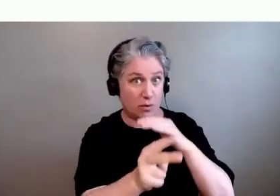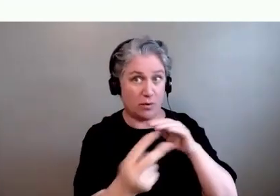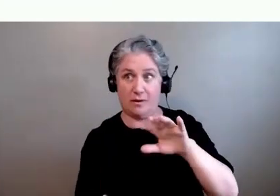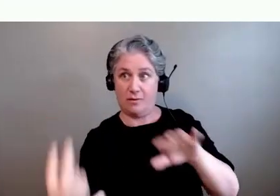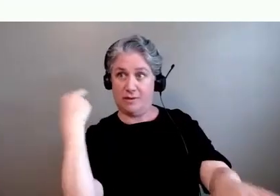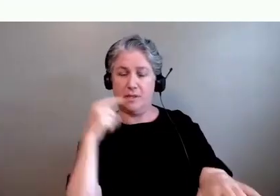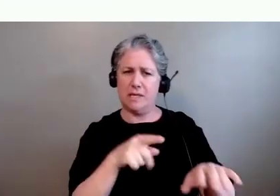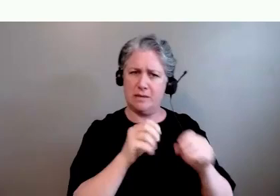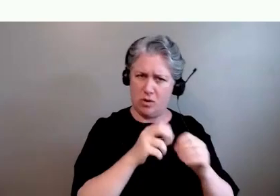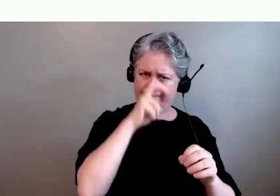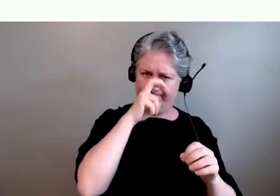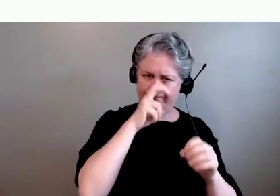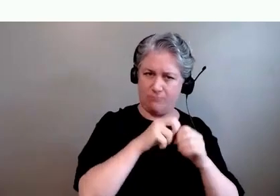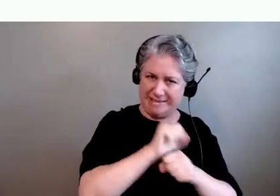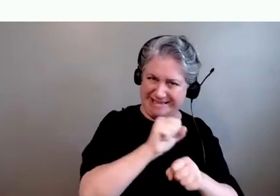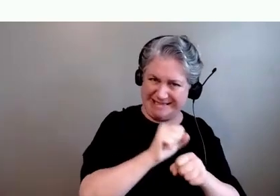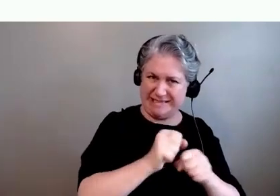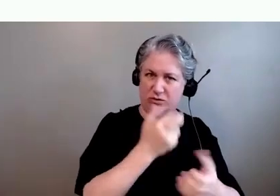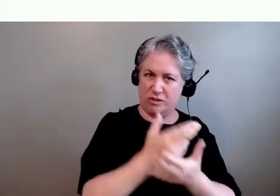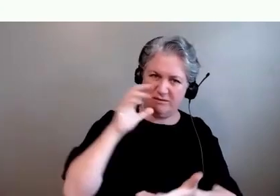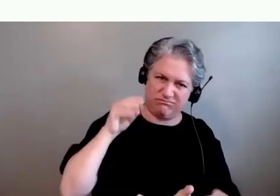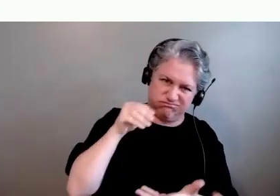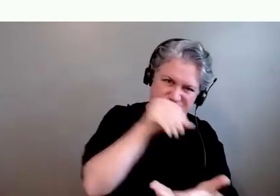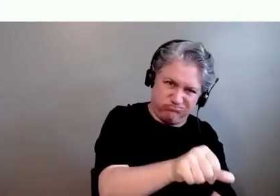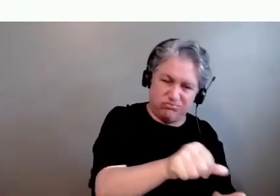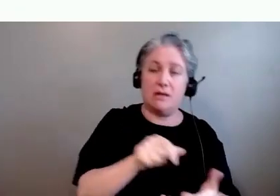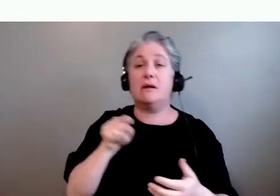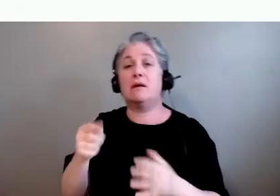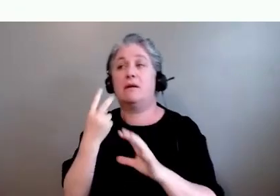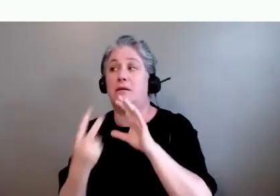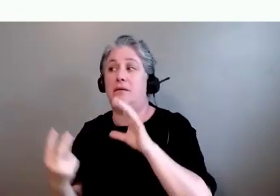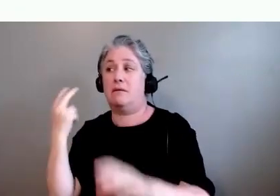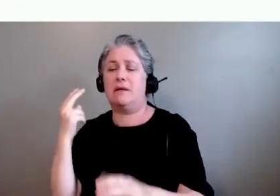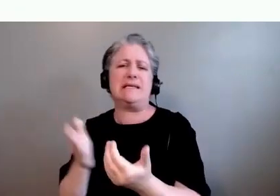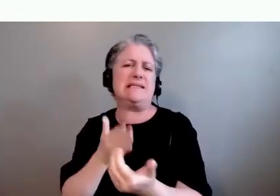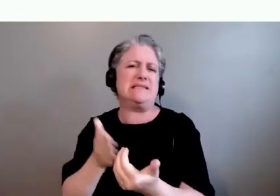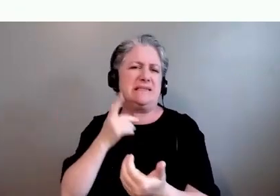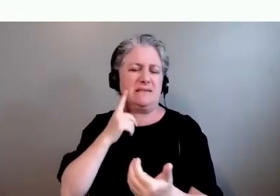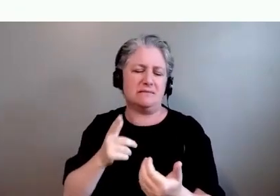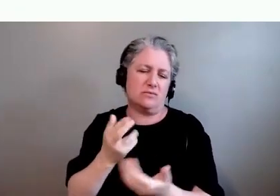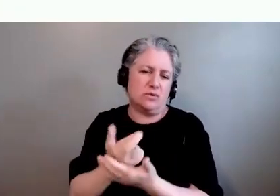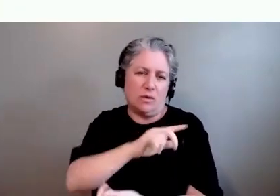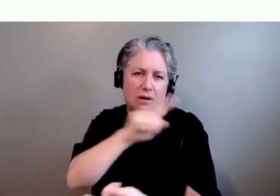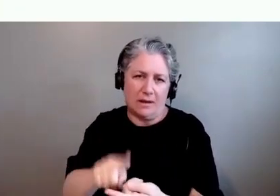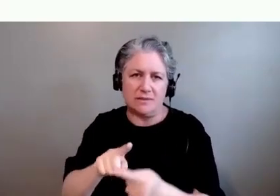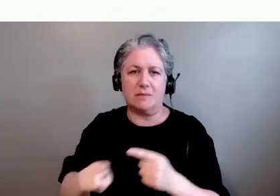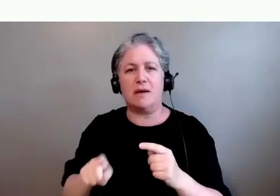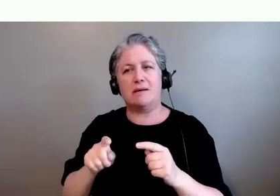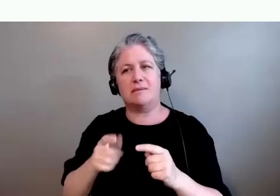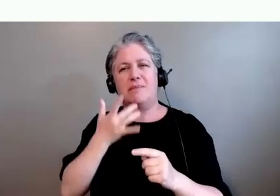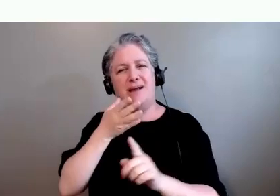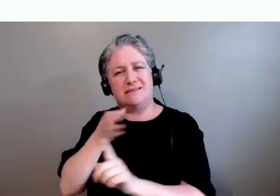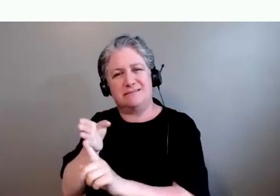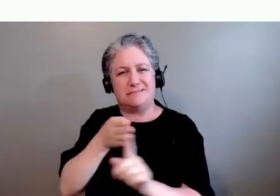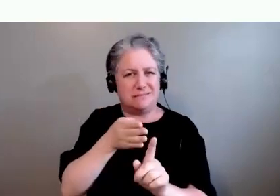more rigorous, but they're more labor-intensive and more resource-intensive. Retrospective studies are easier from a feasibility point of view, but more susceptible to